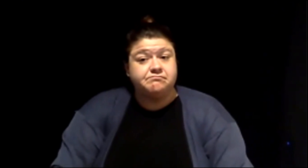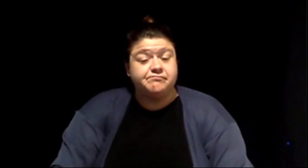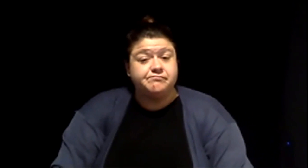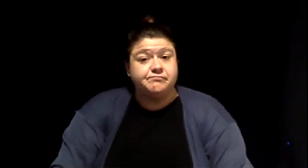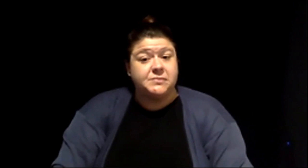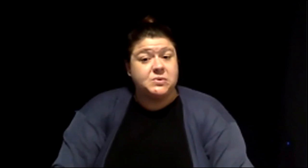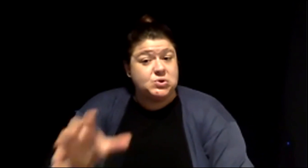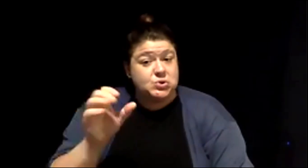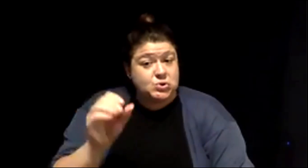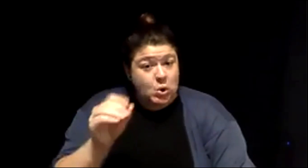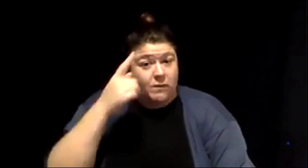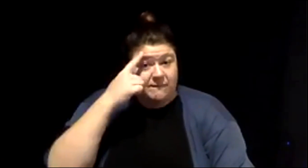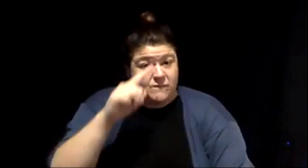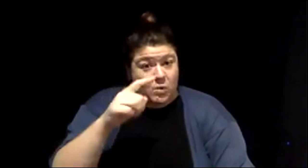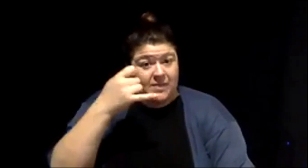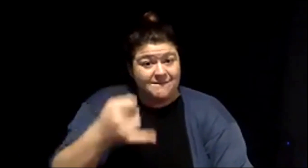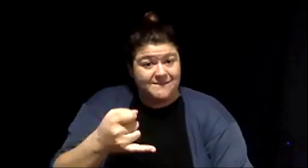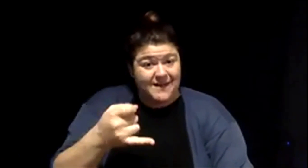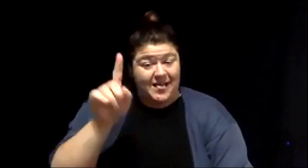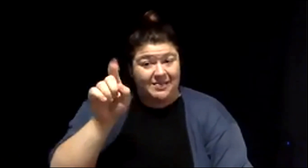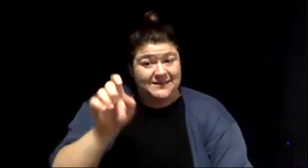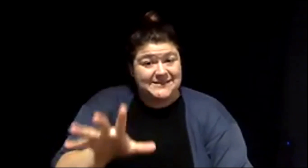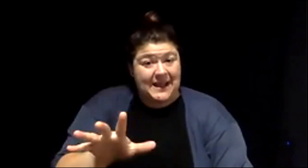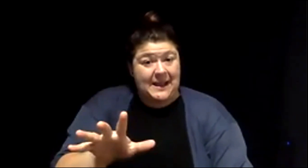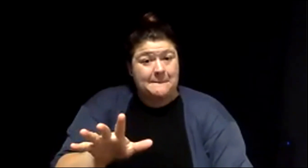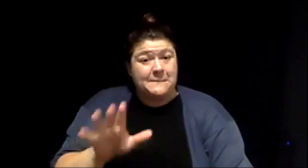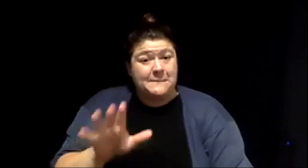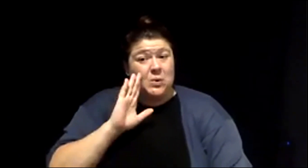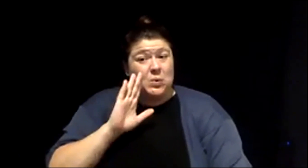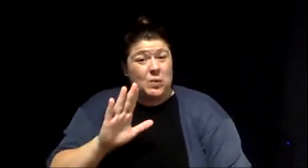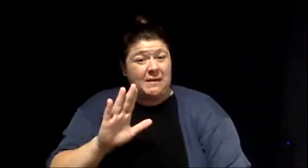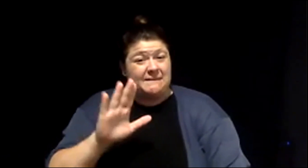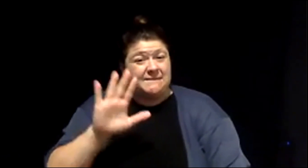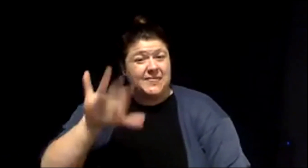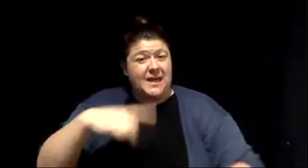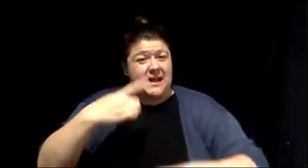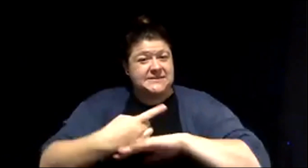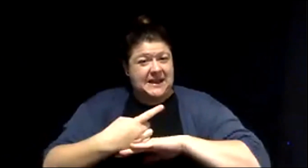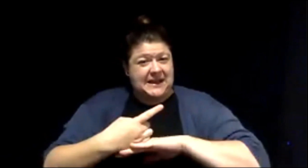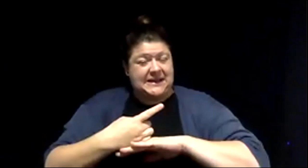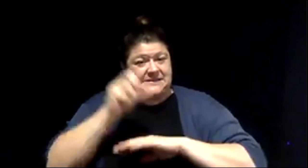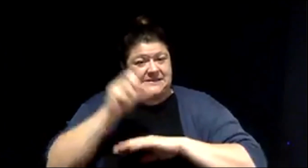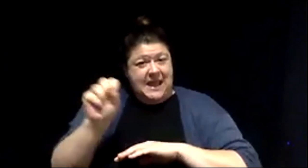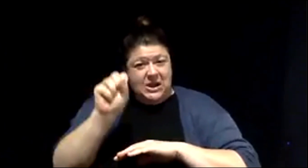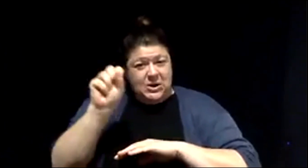So for the final exam, are we gonna have to do it on that Saturday, or we're gonna have like a